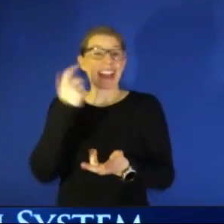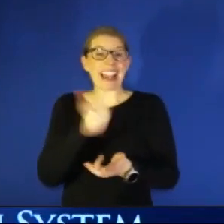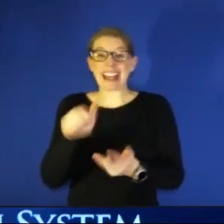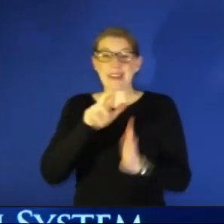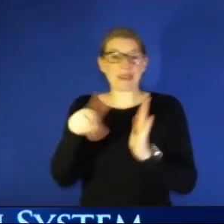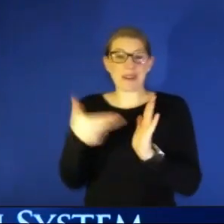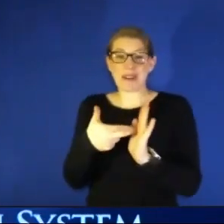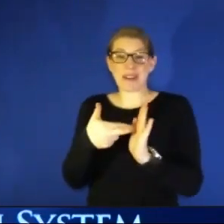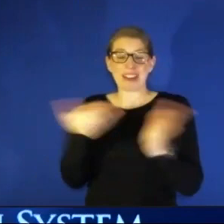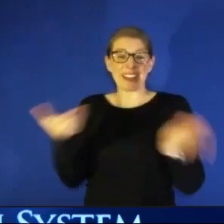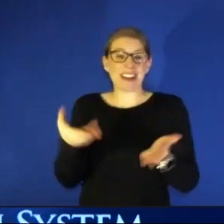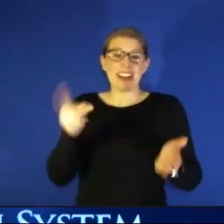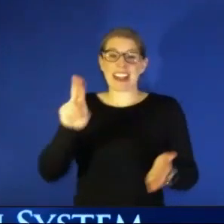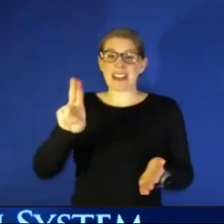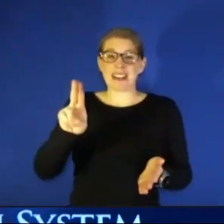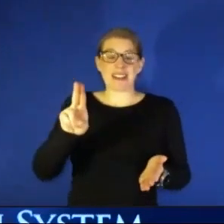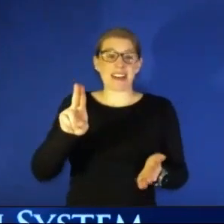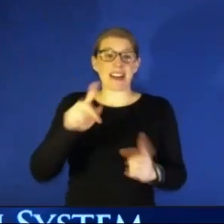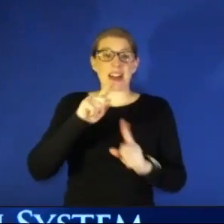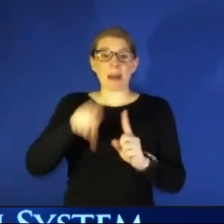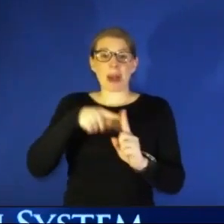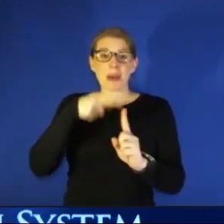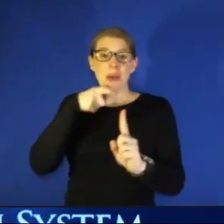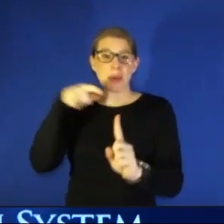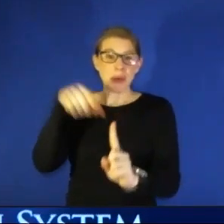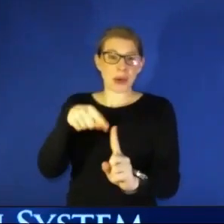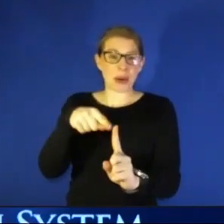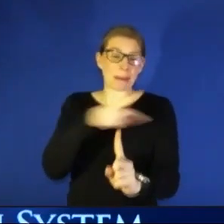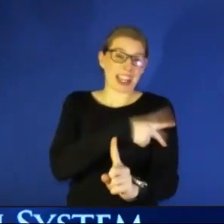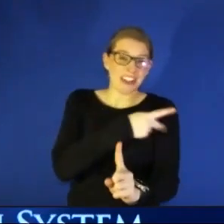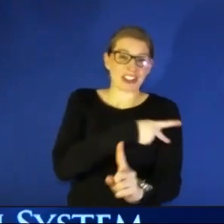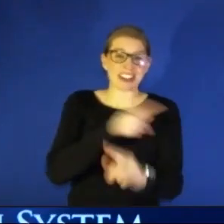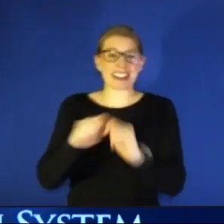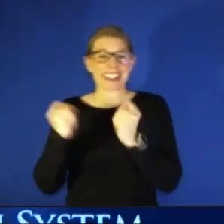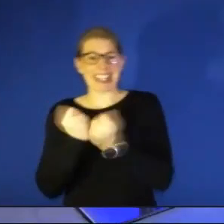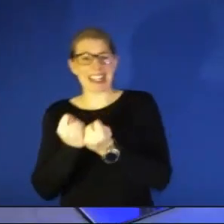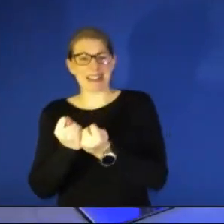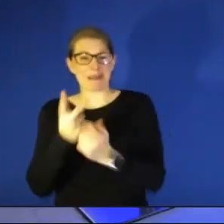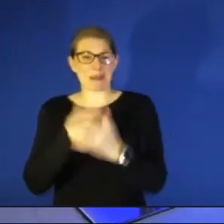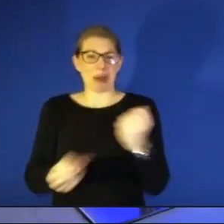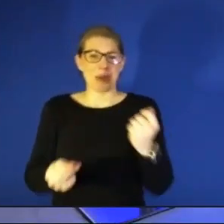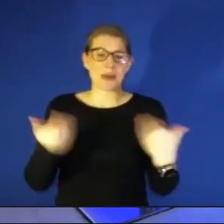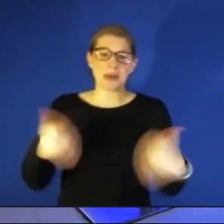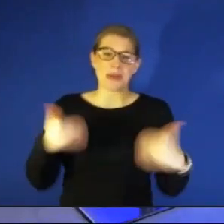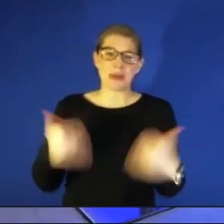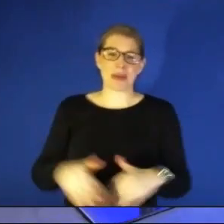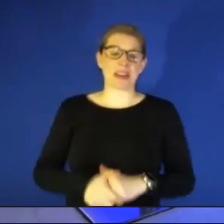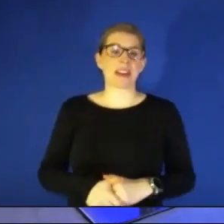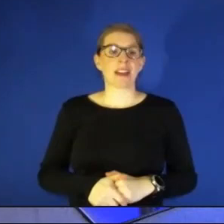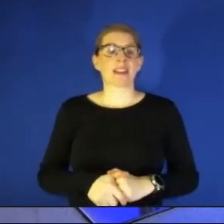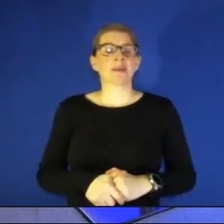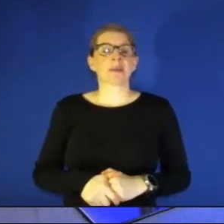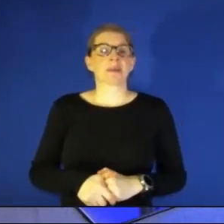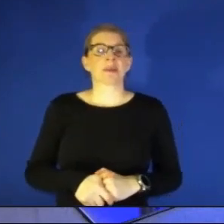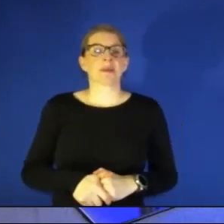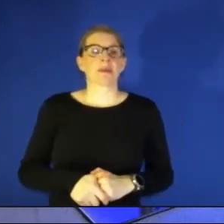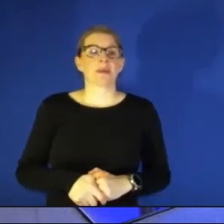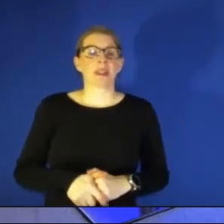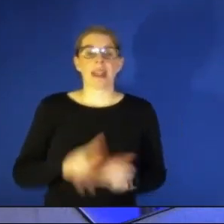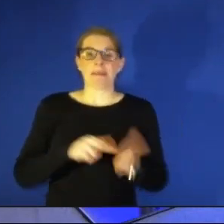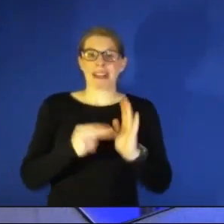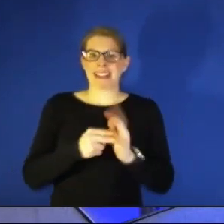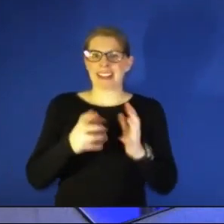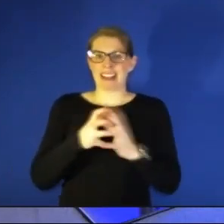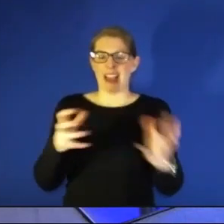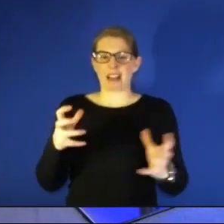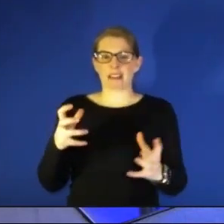health system, it's about the patients and it's about the team, and it's just a great thing. Well, and it says a lot when we talk about a quarter of a century that